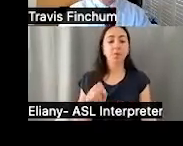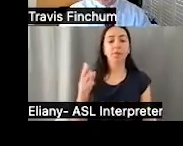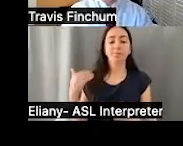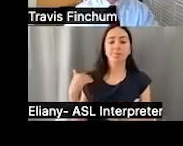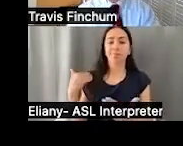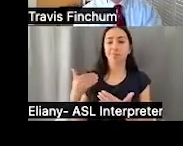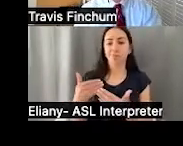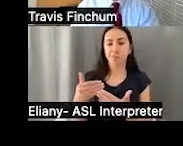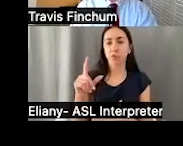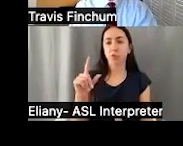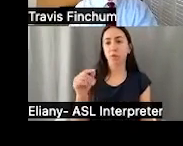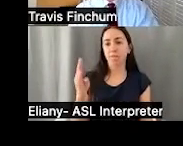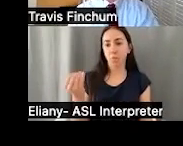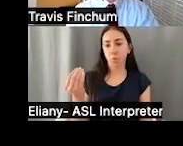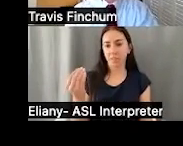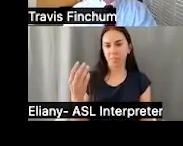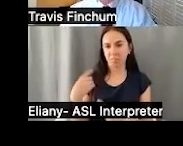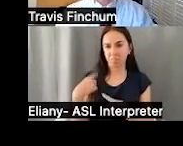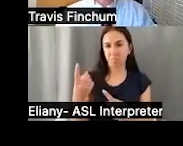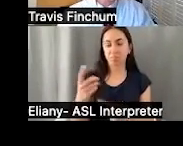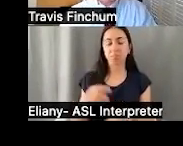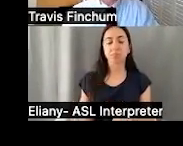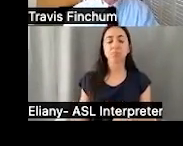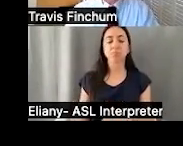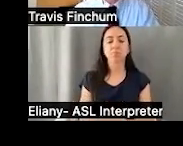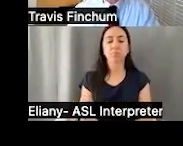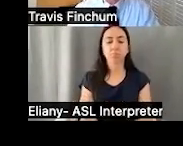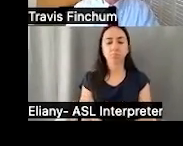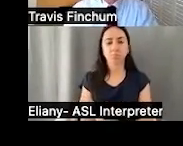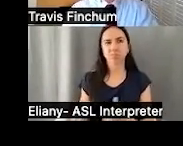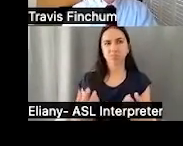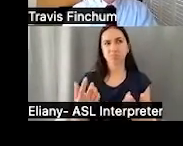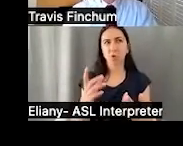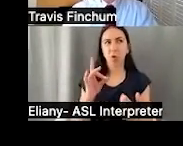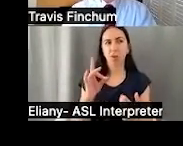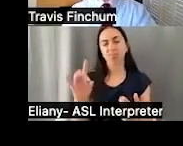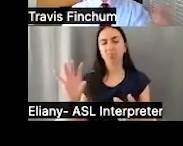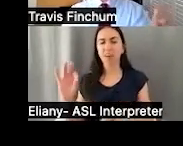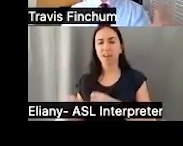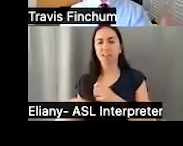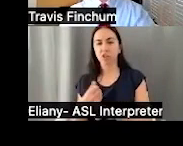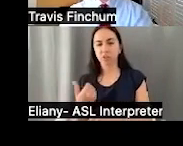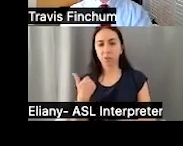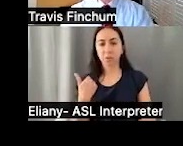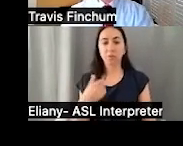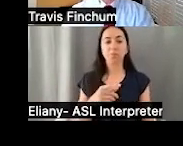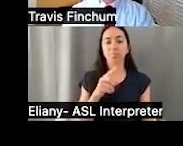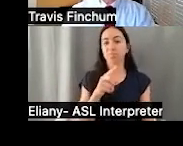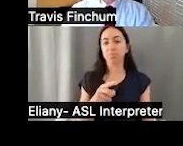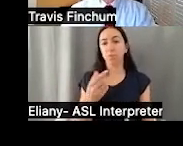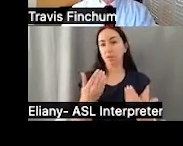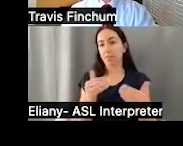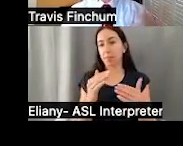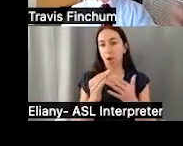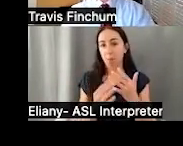is now coming up a little bit a while ago, it's been 8-9 years ago. These were the only options that we